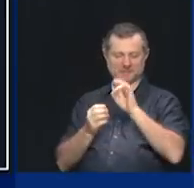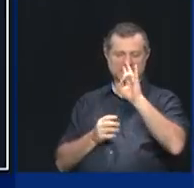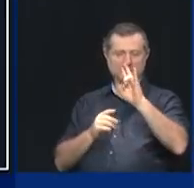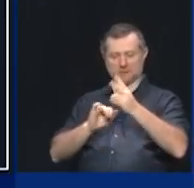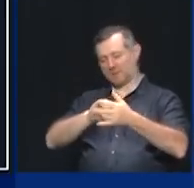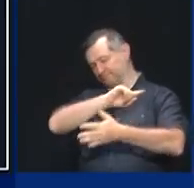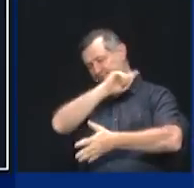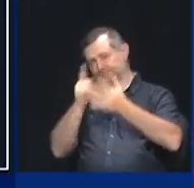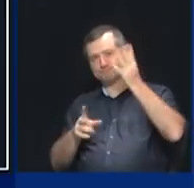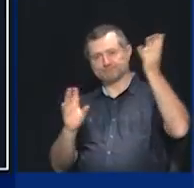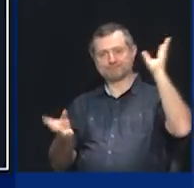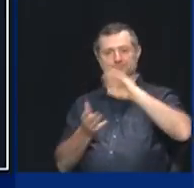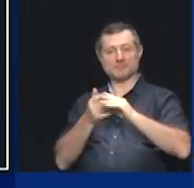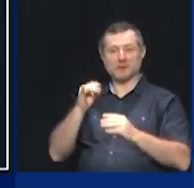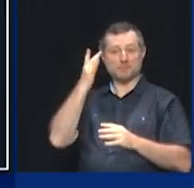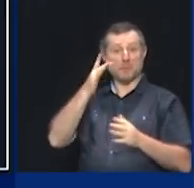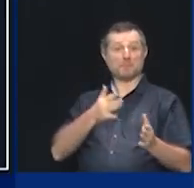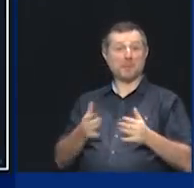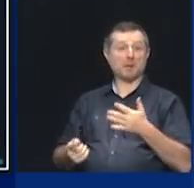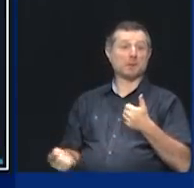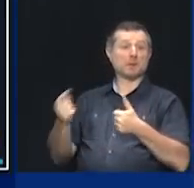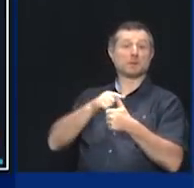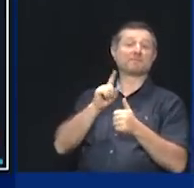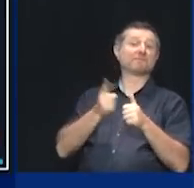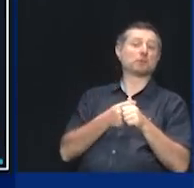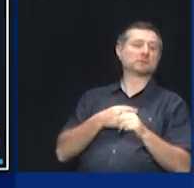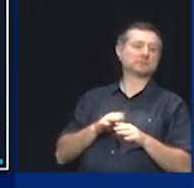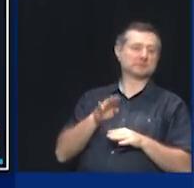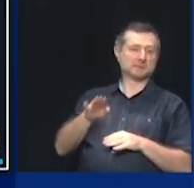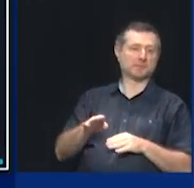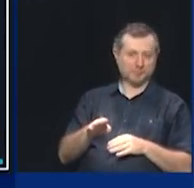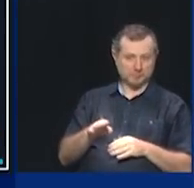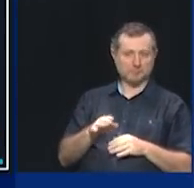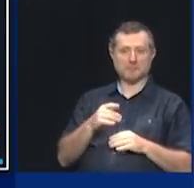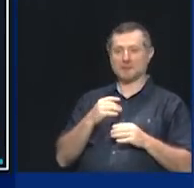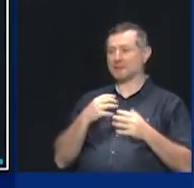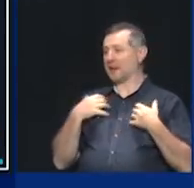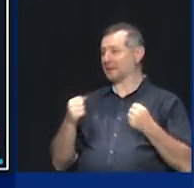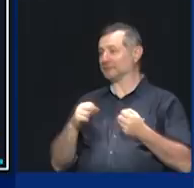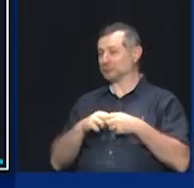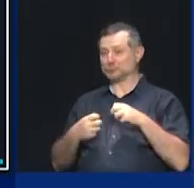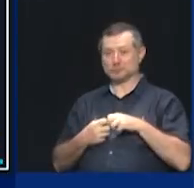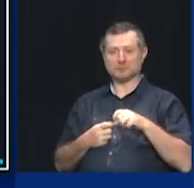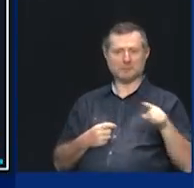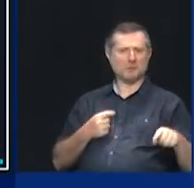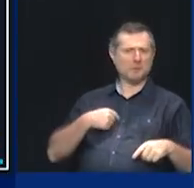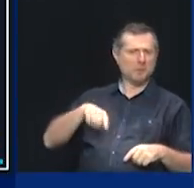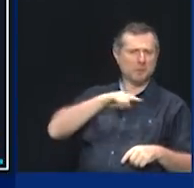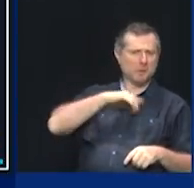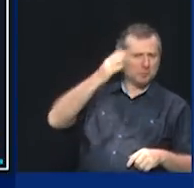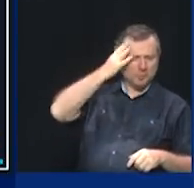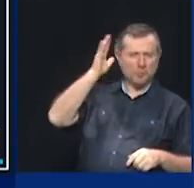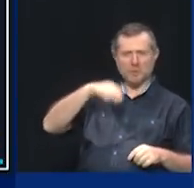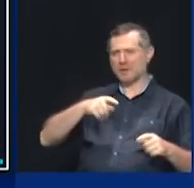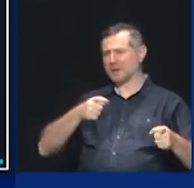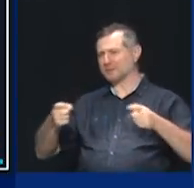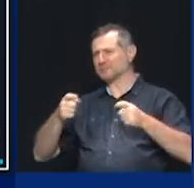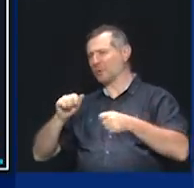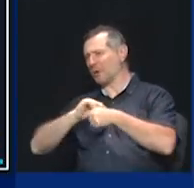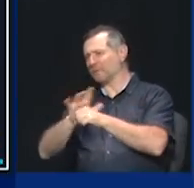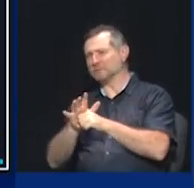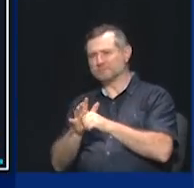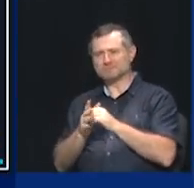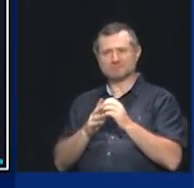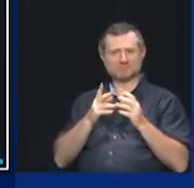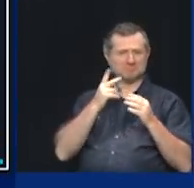Step one, treat it like a public health issue. We know how to deal with an epidemic. What we want to